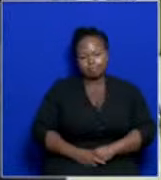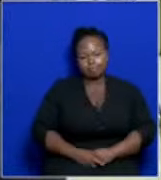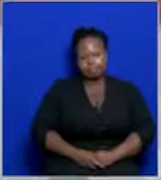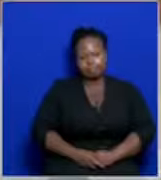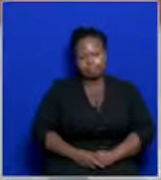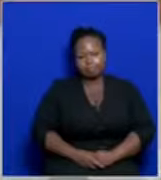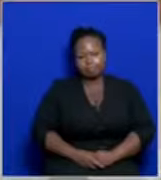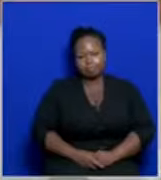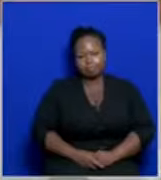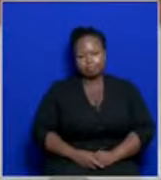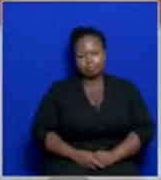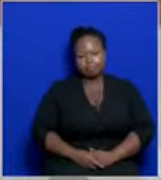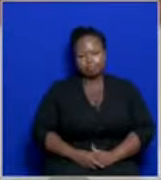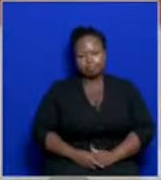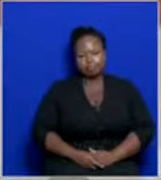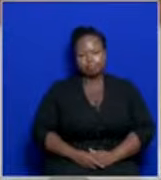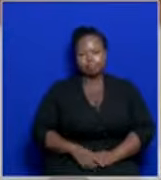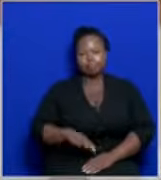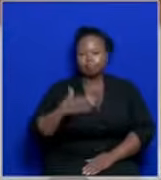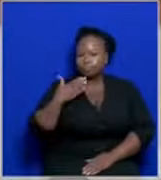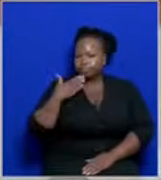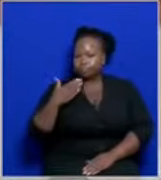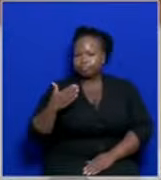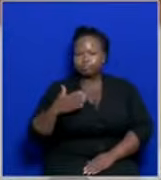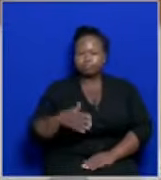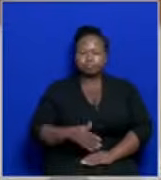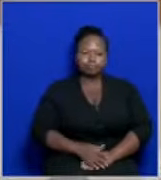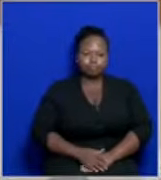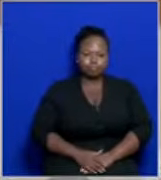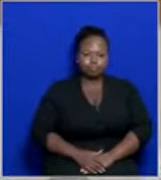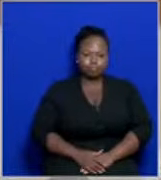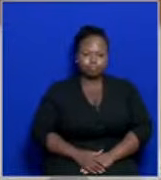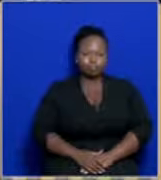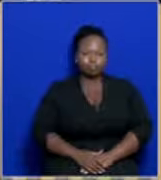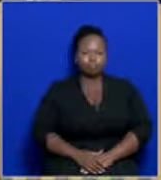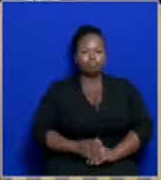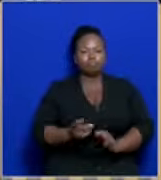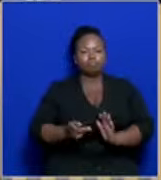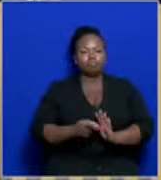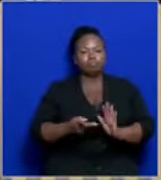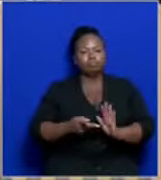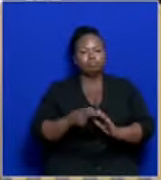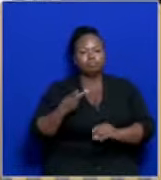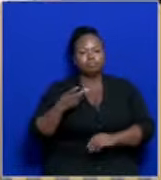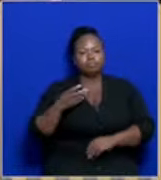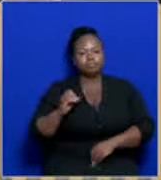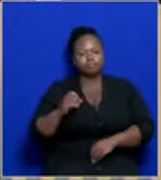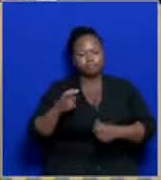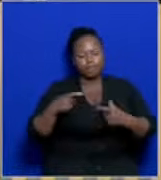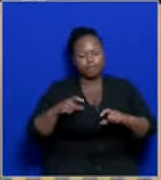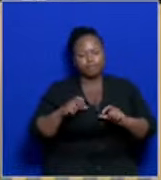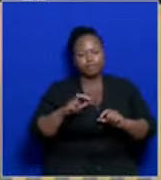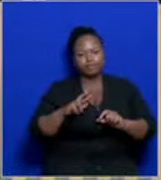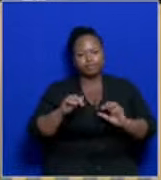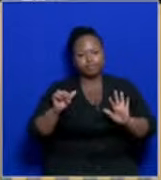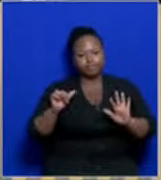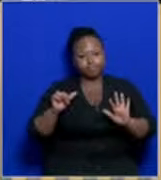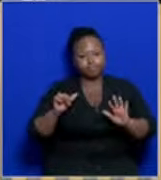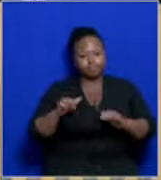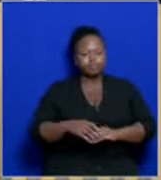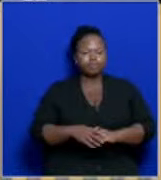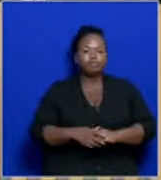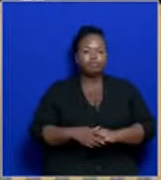then if you go to page 20 at paragraph 86, you state